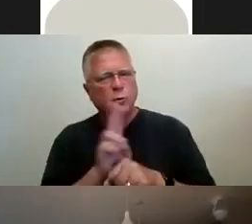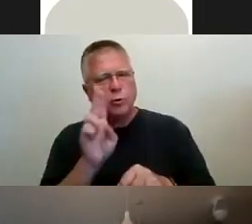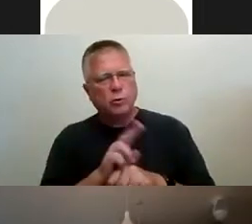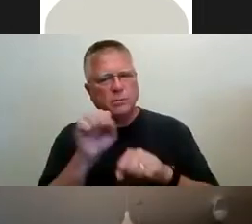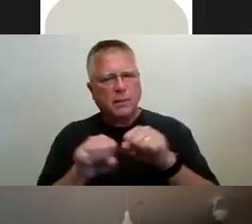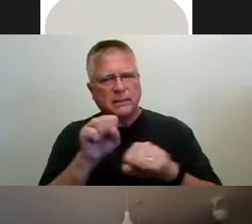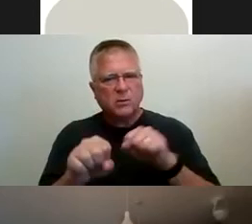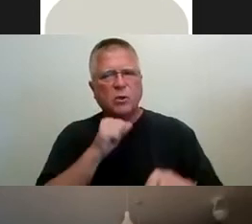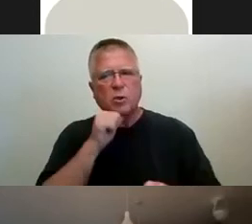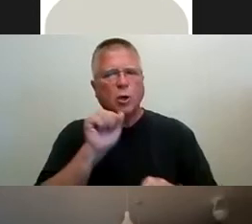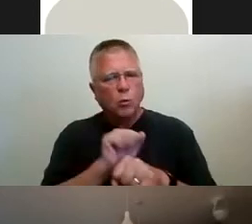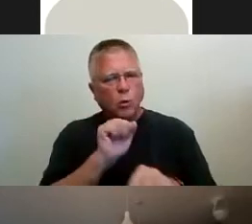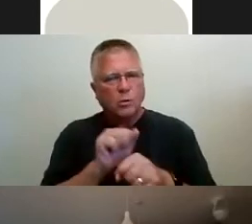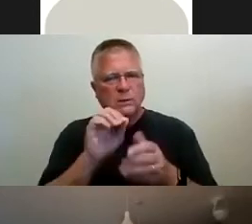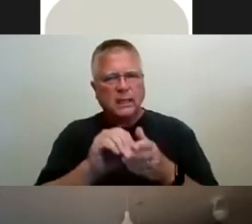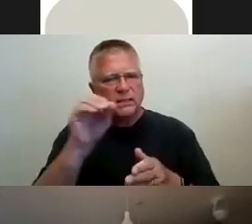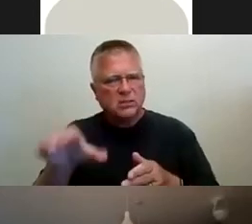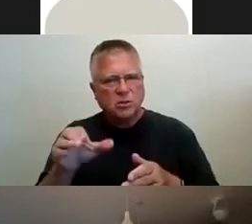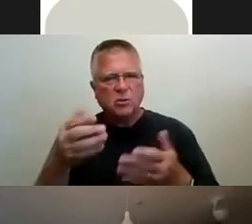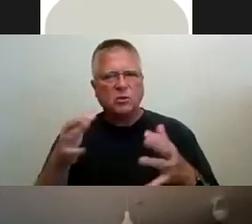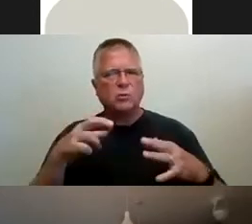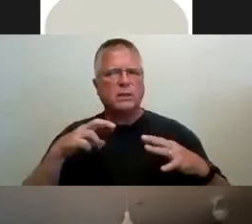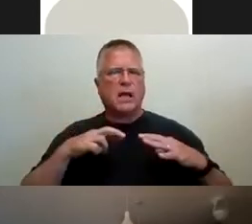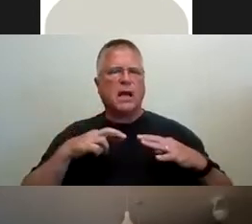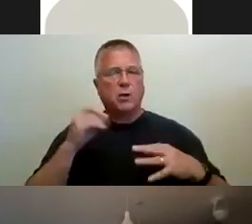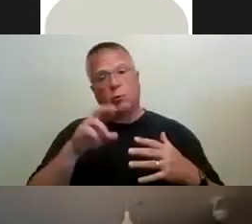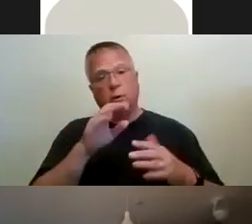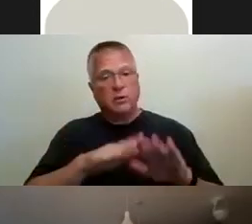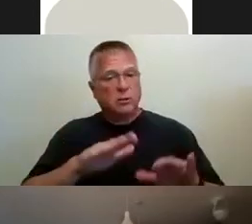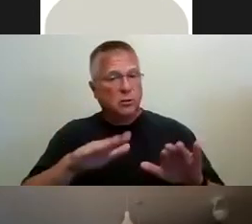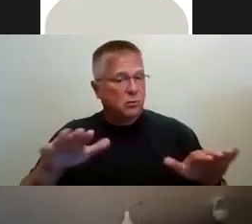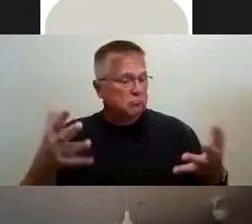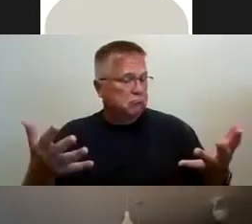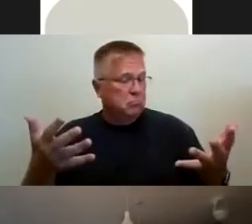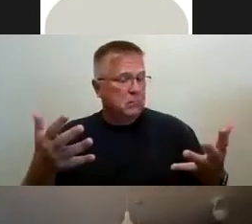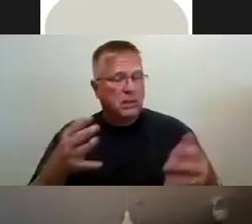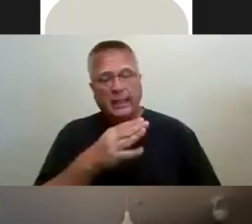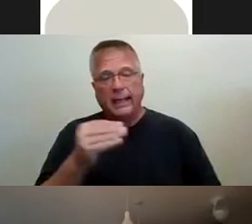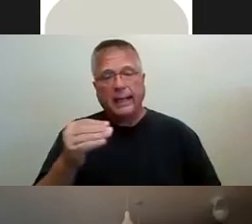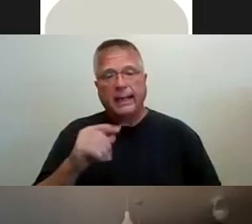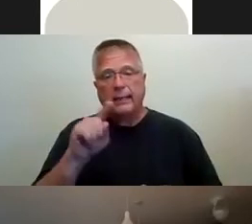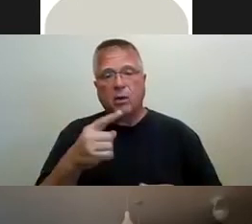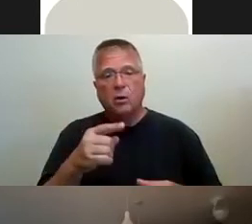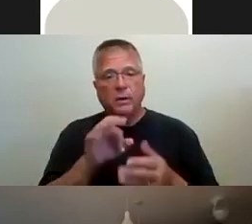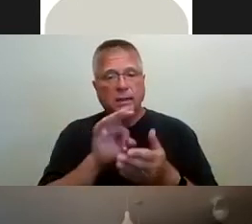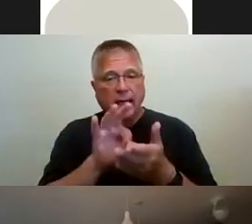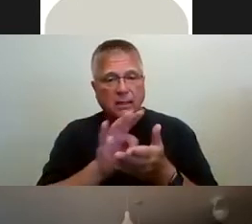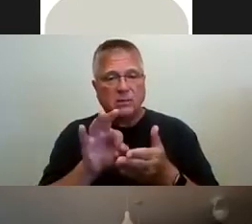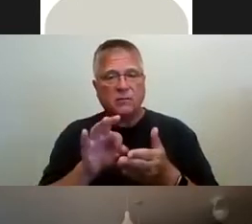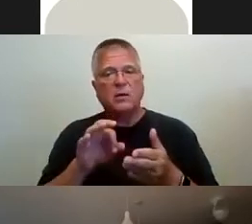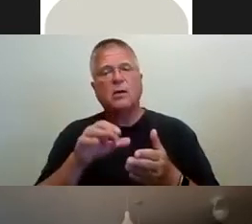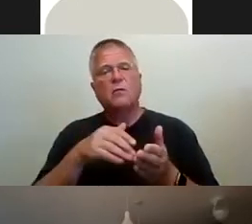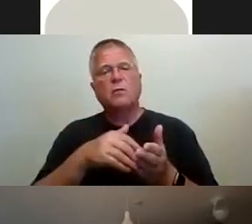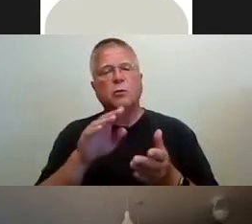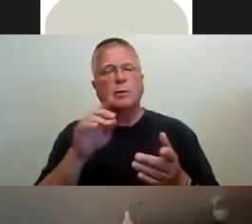not workers, who are students, who are retired, Right. or who are children. And it only accounts for the trip to